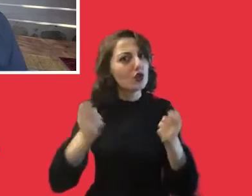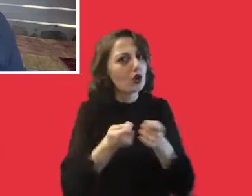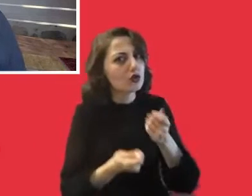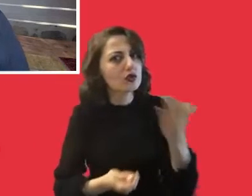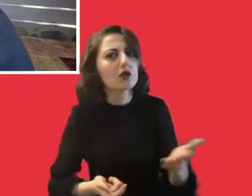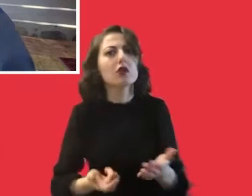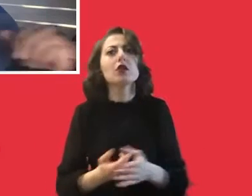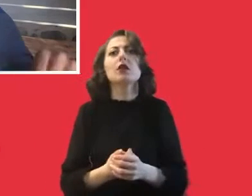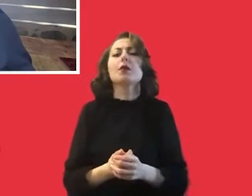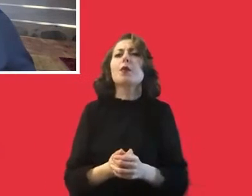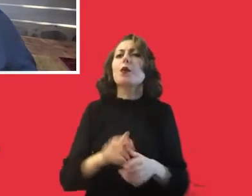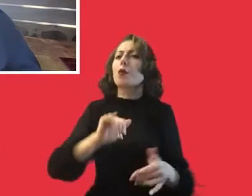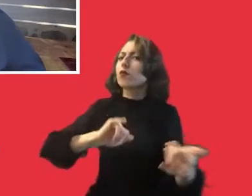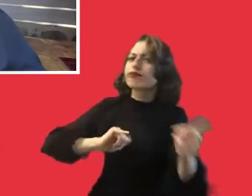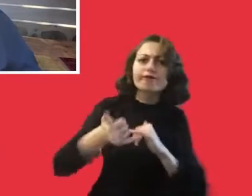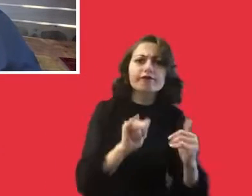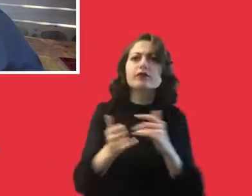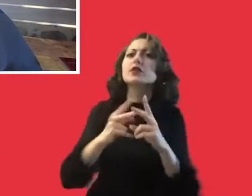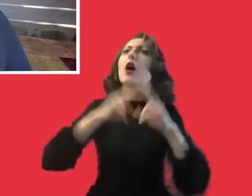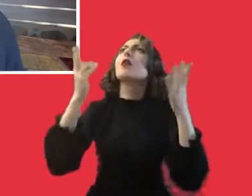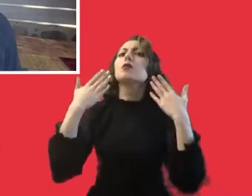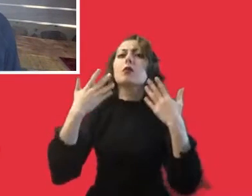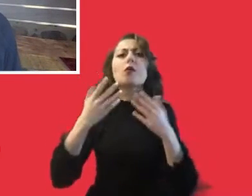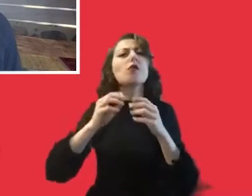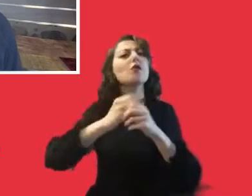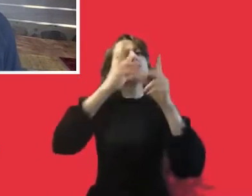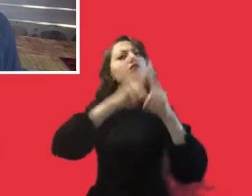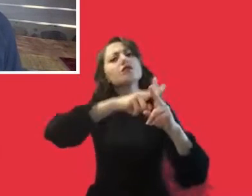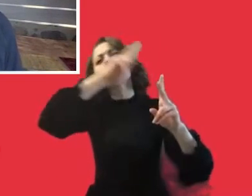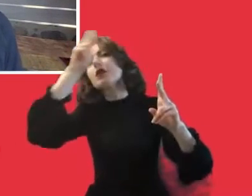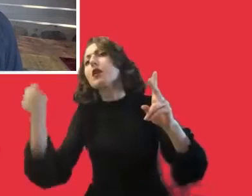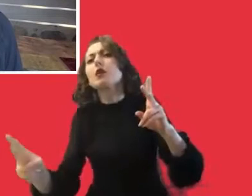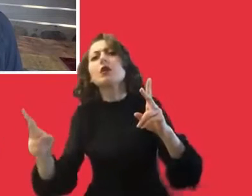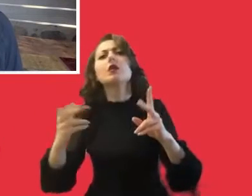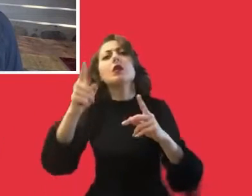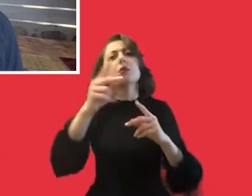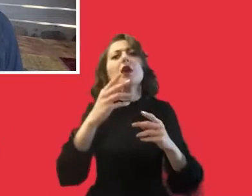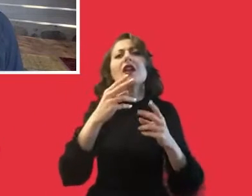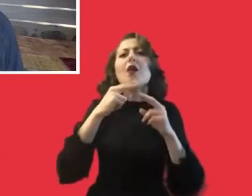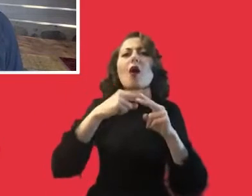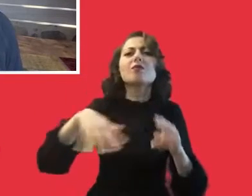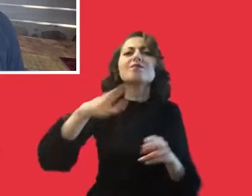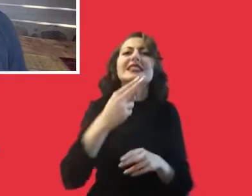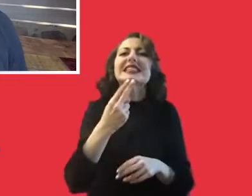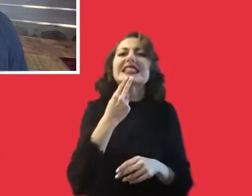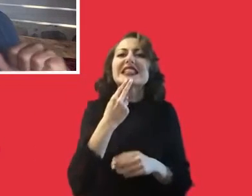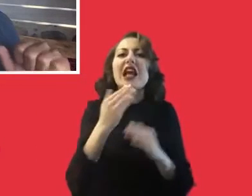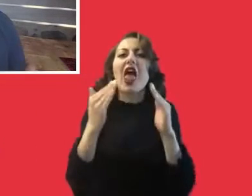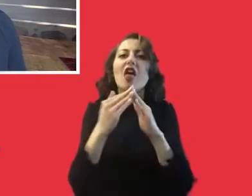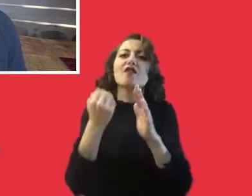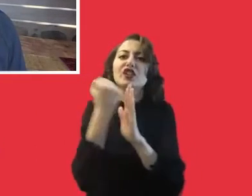that we don't put ourselves into danger. And up until the morning, in the many panels, we're discussing about